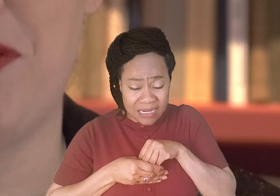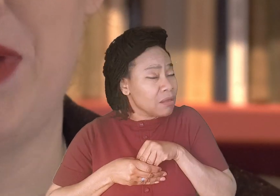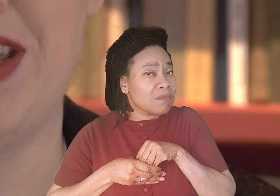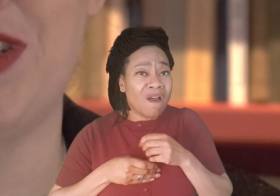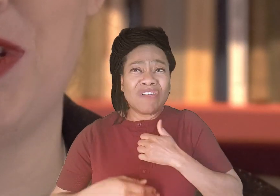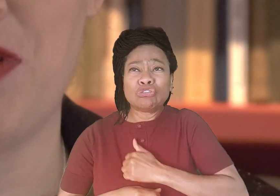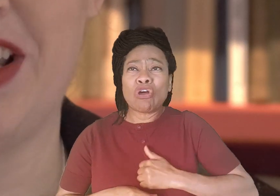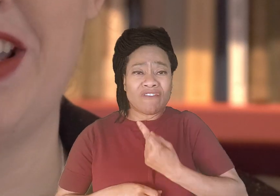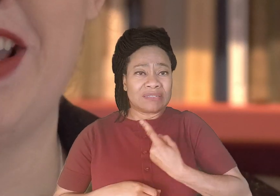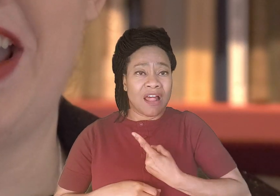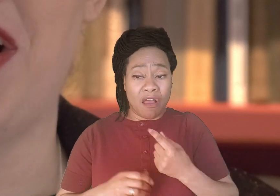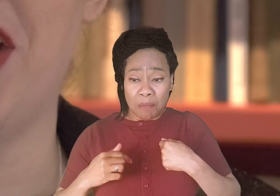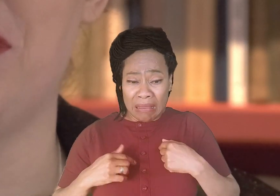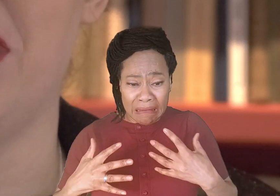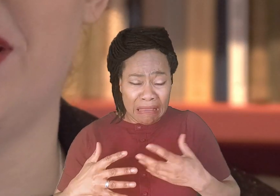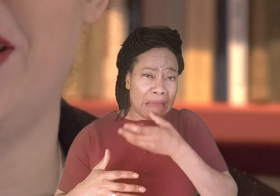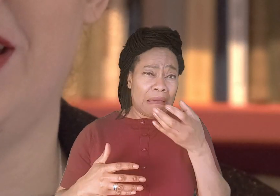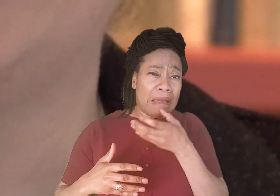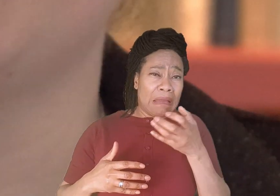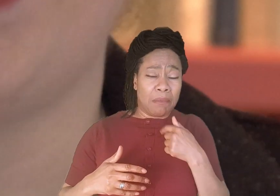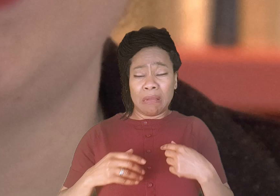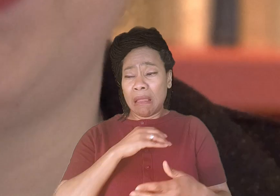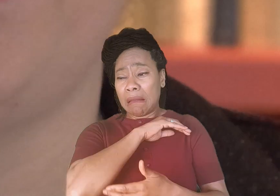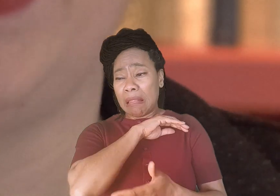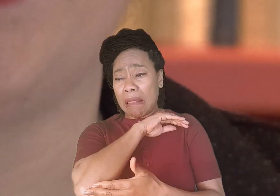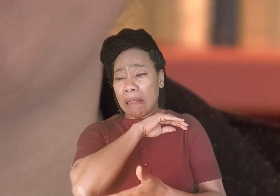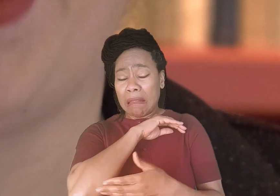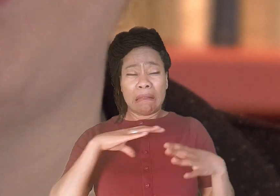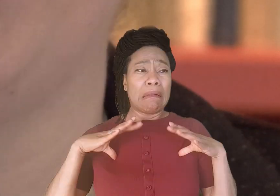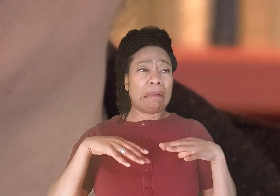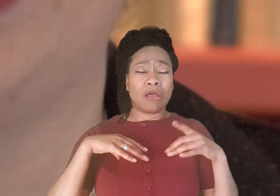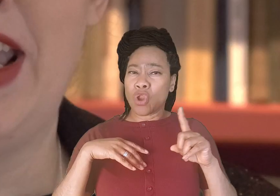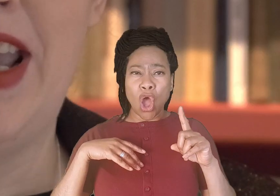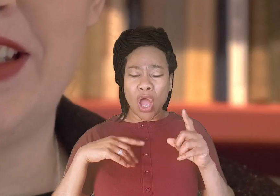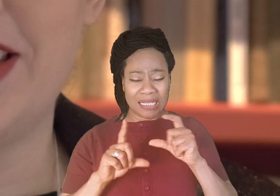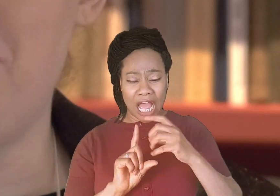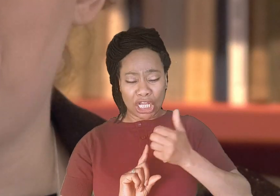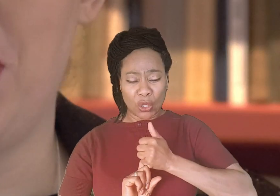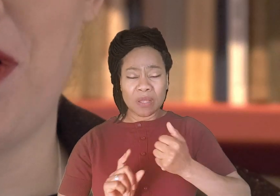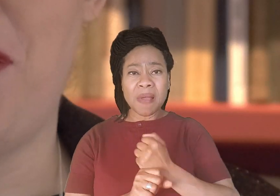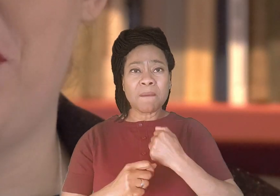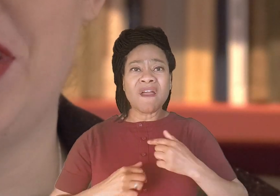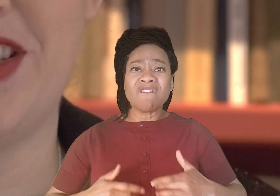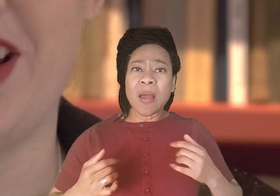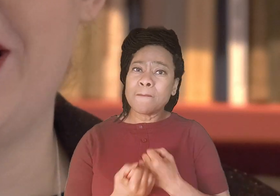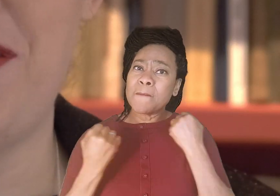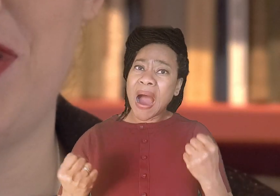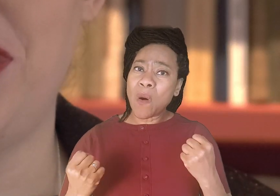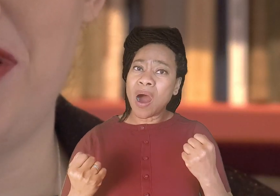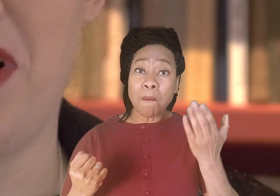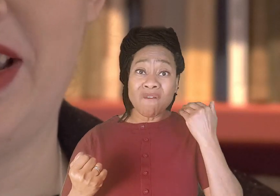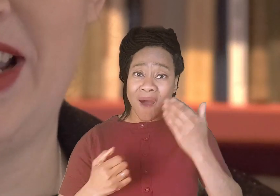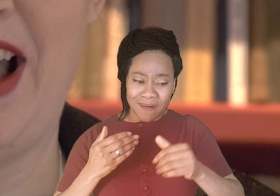hasn't driven me to drink and idleness. It's made me feel empowered. It's given me a confidence that I